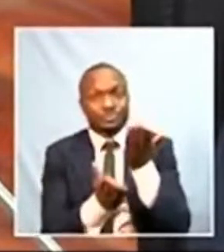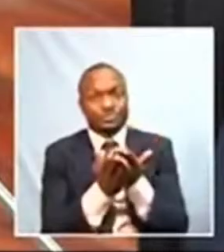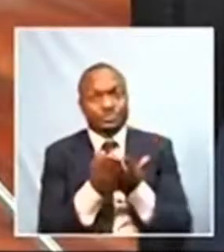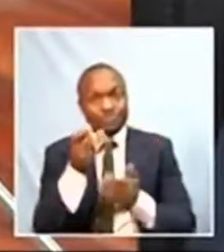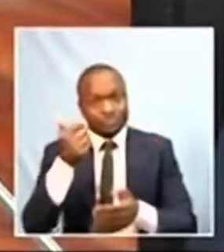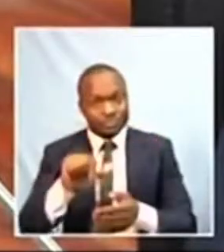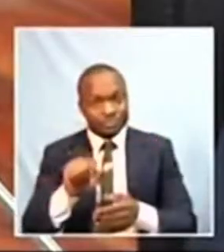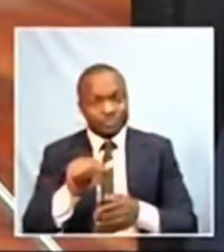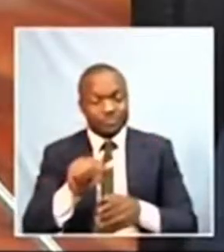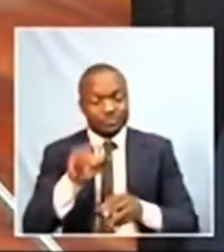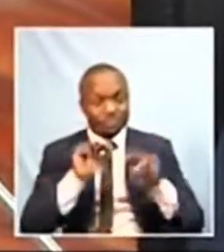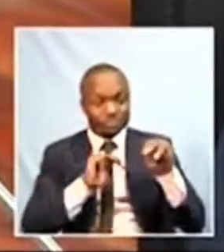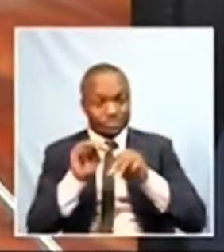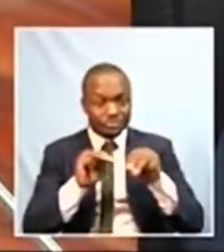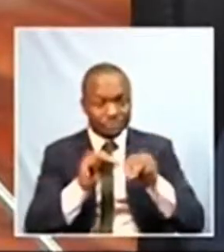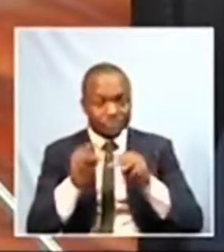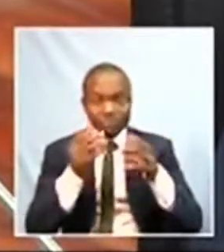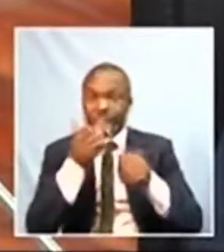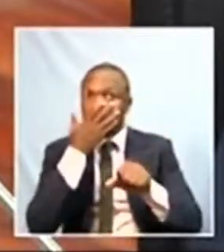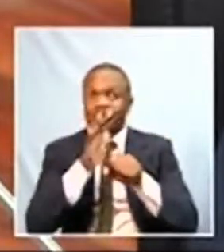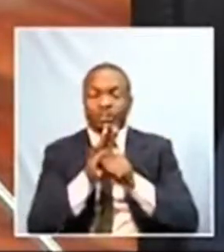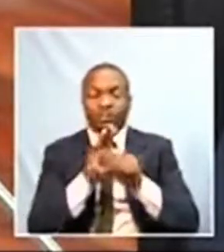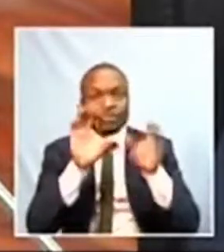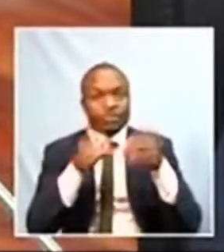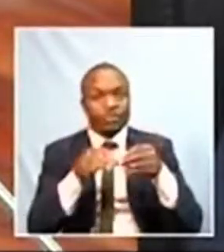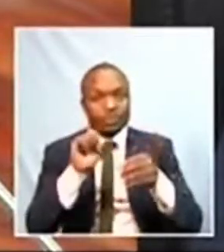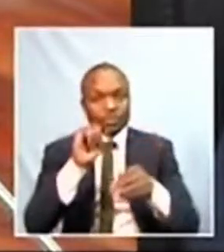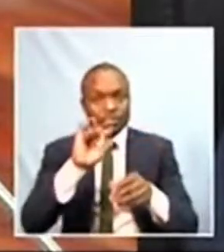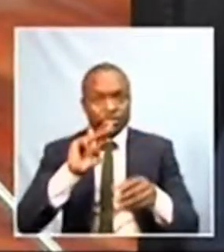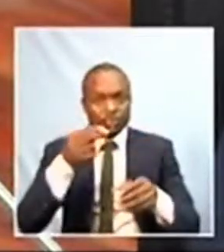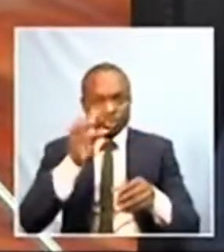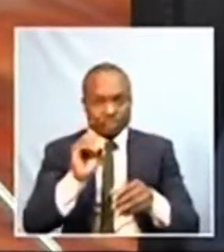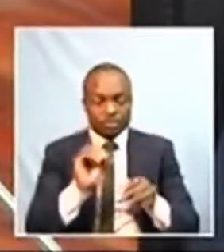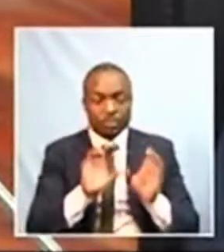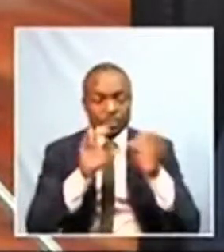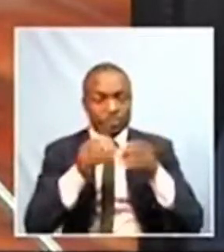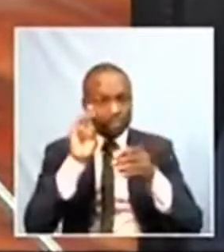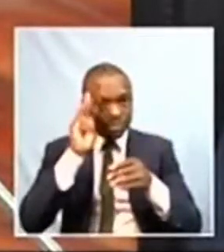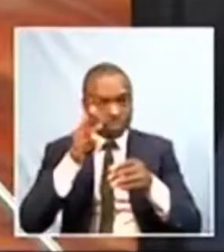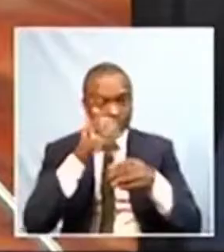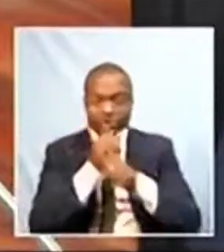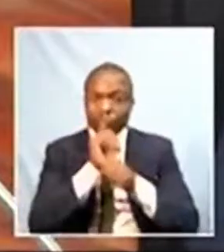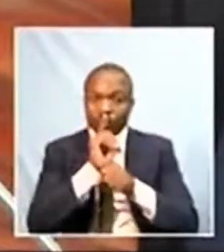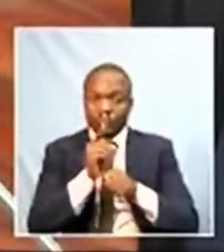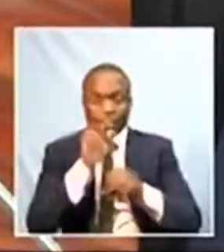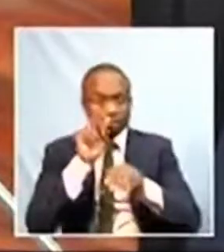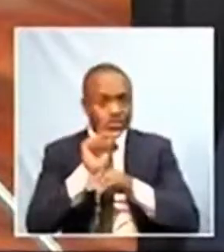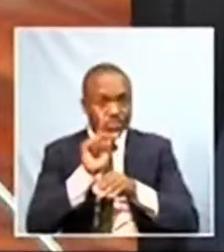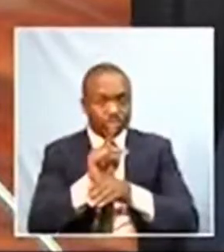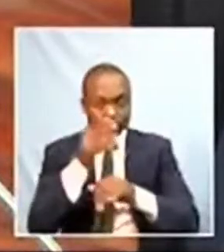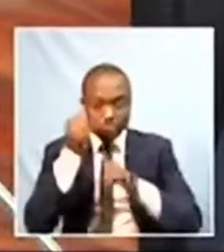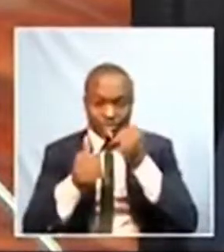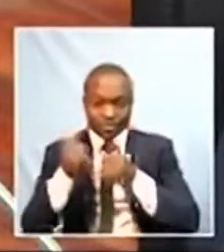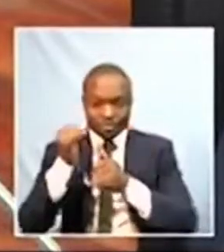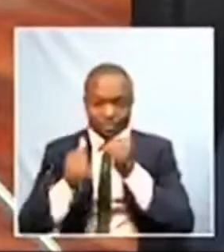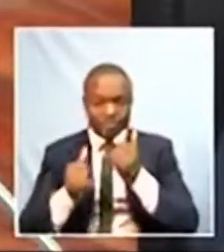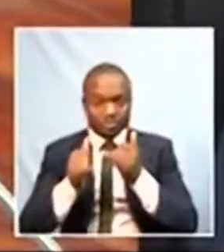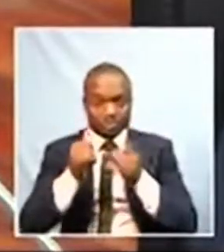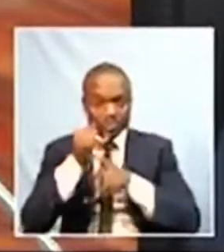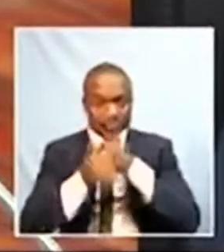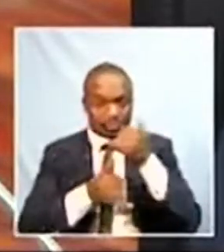measures, management wishes to assure the committee that SIKONGO Town Council will always ensure that projects are completed within